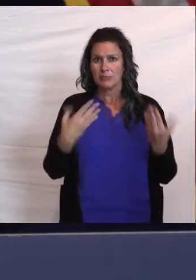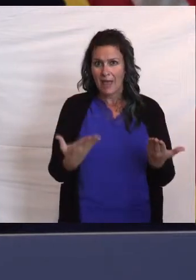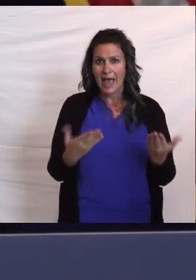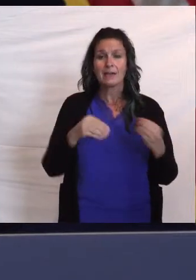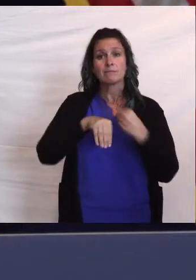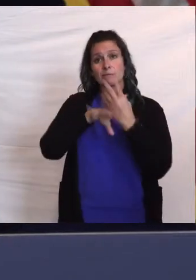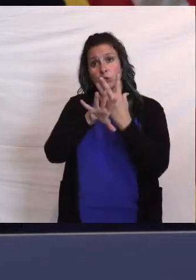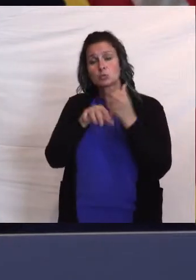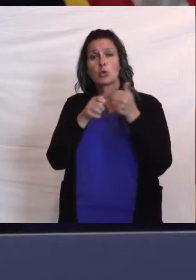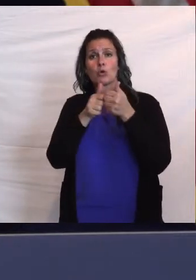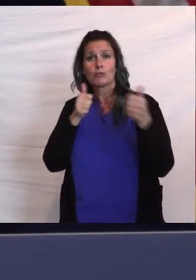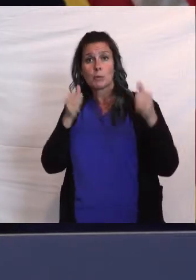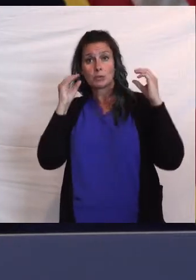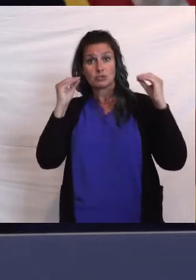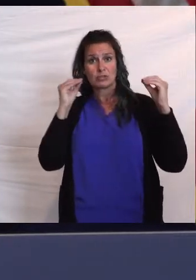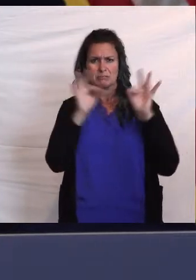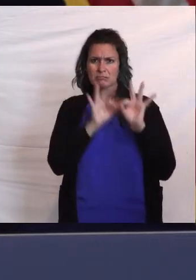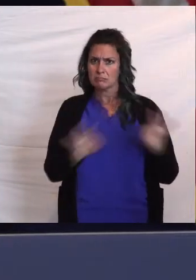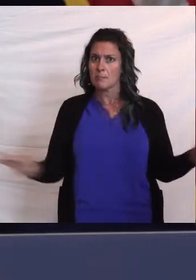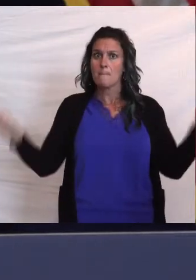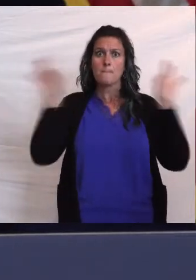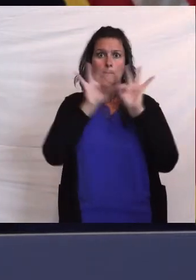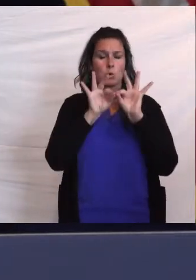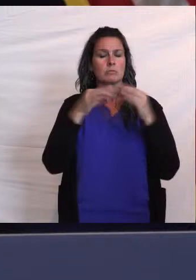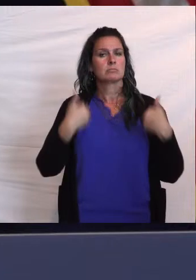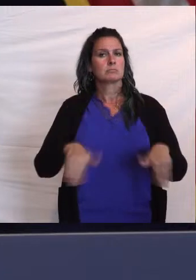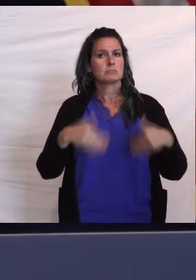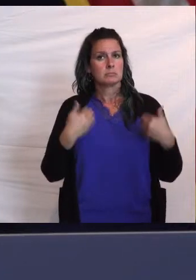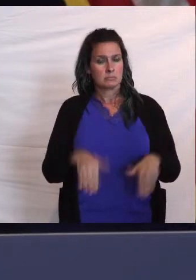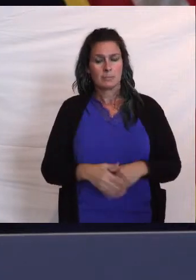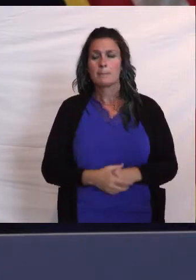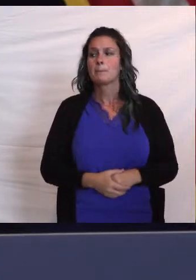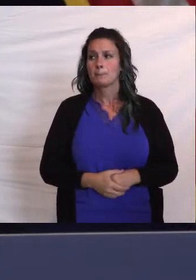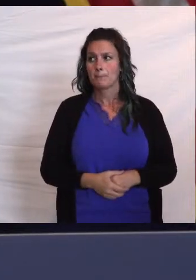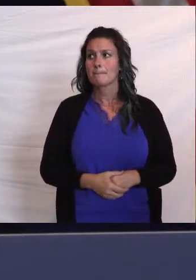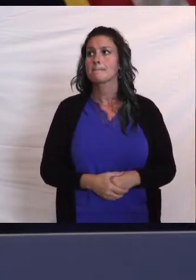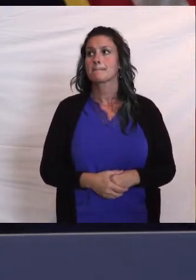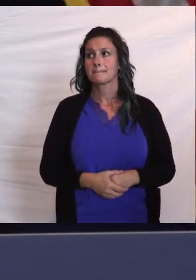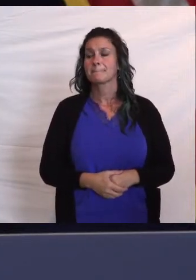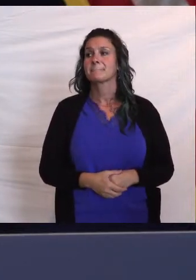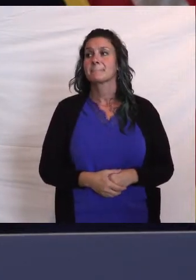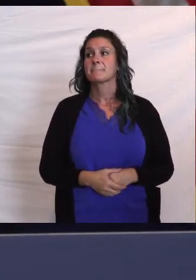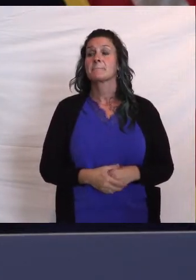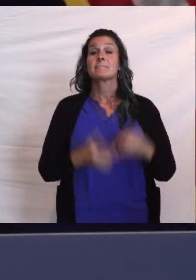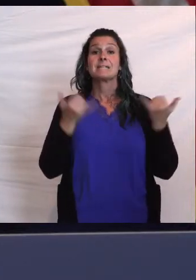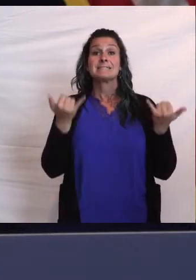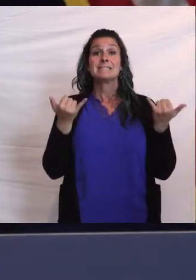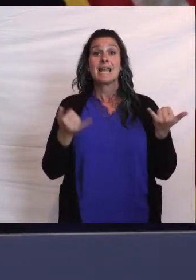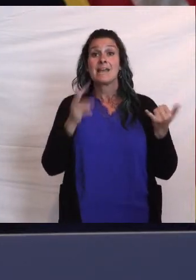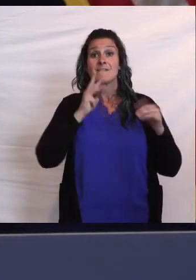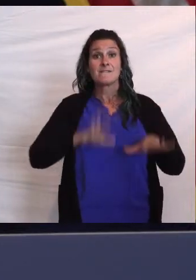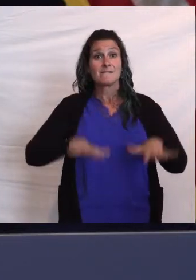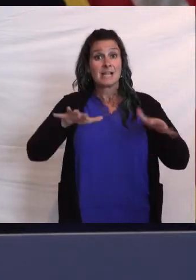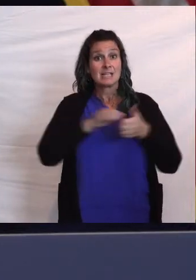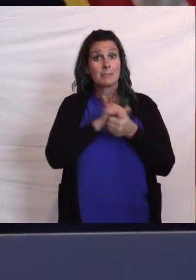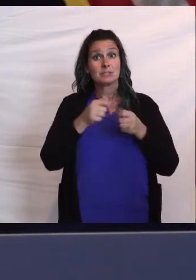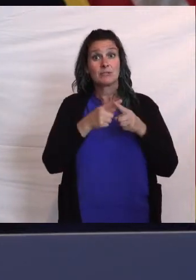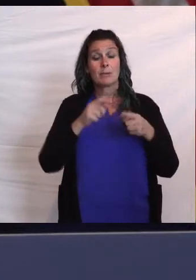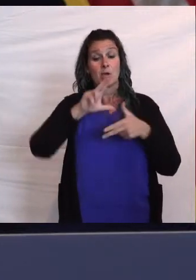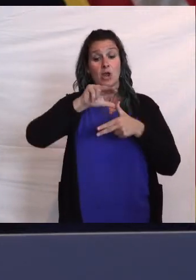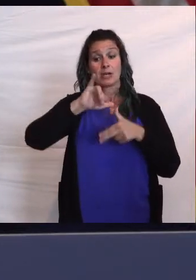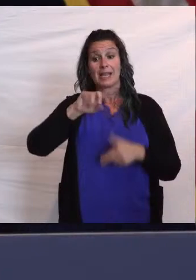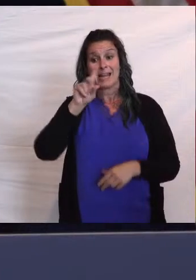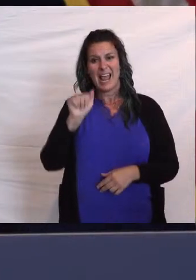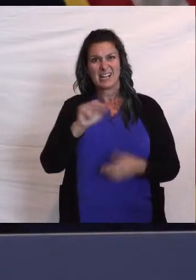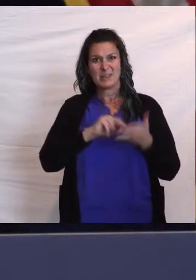virtual or remote instruction is evident, as today, flood damage from Hurricane Ida is